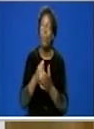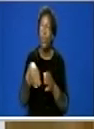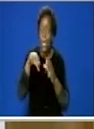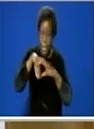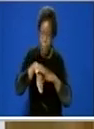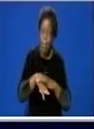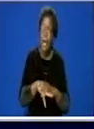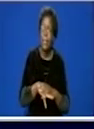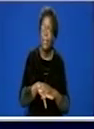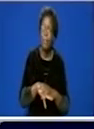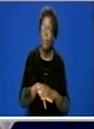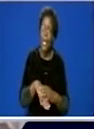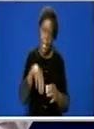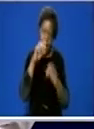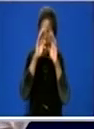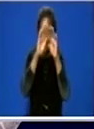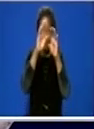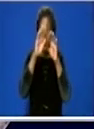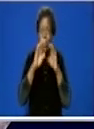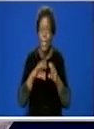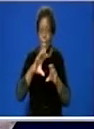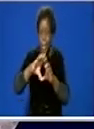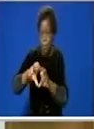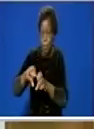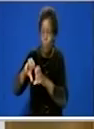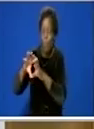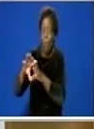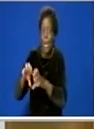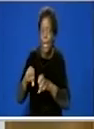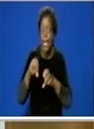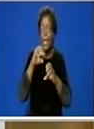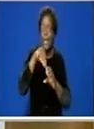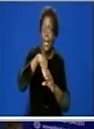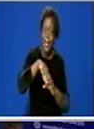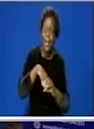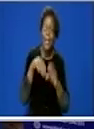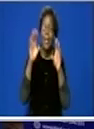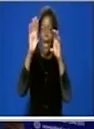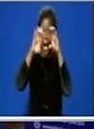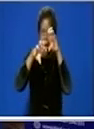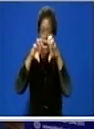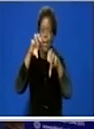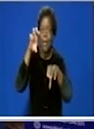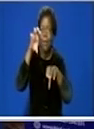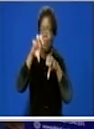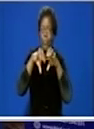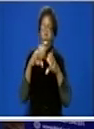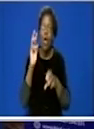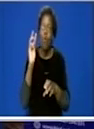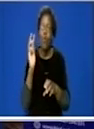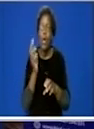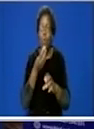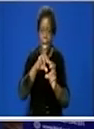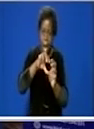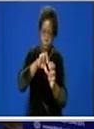supporting plants. The importance of movement in animals. Importance of movement in animals. We will outline